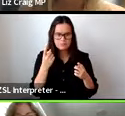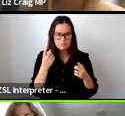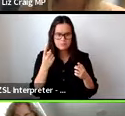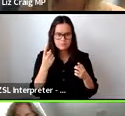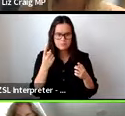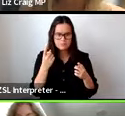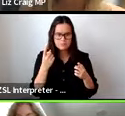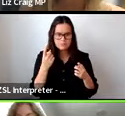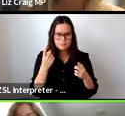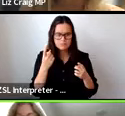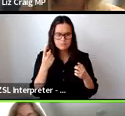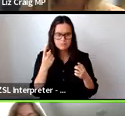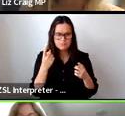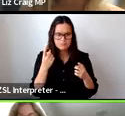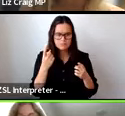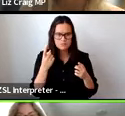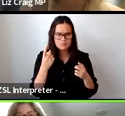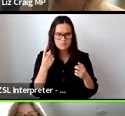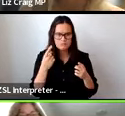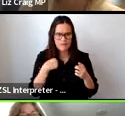is there something to click to accept?